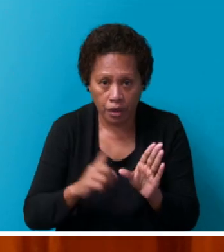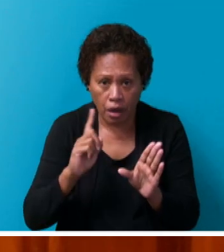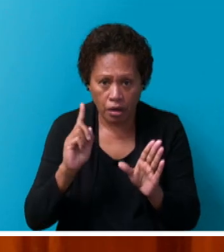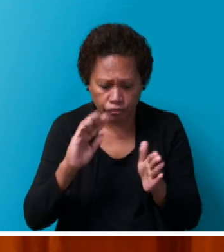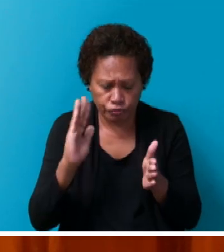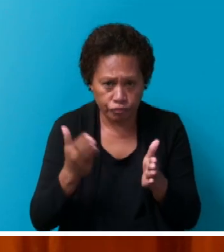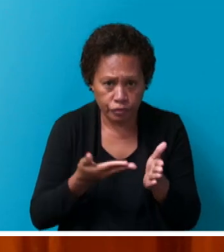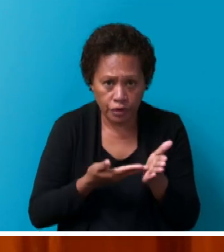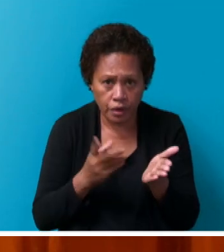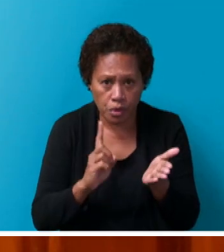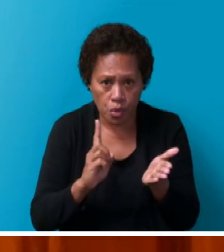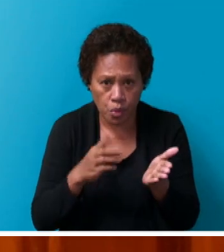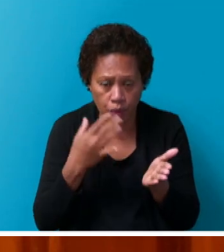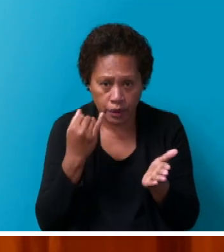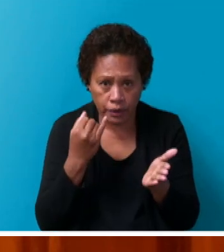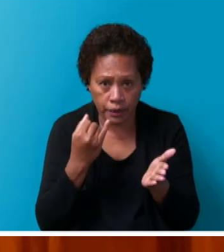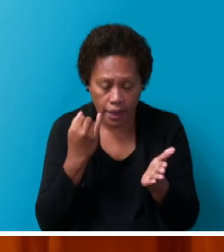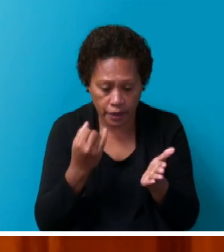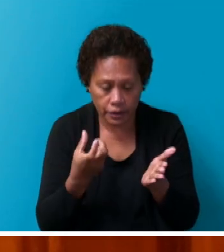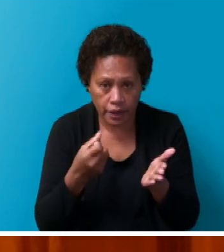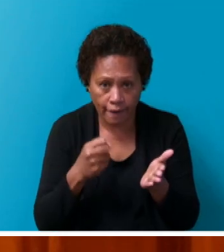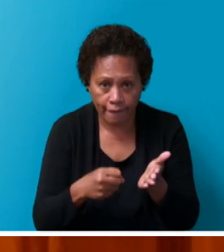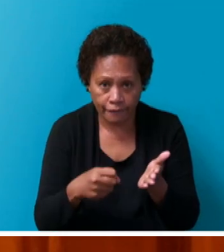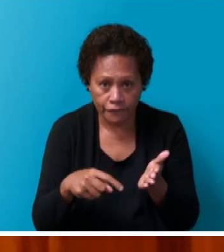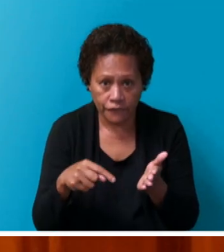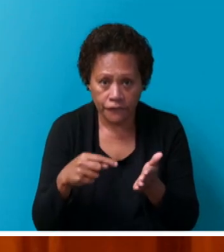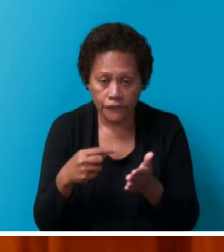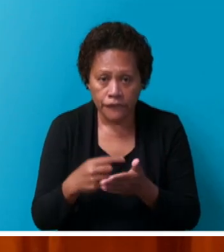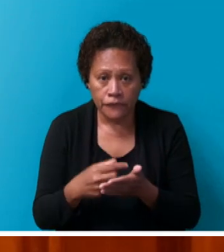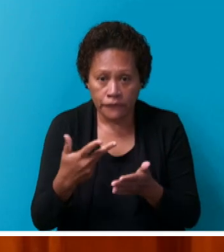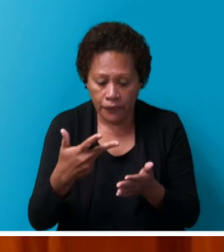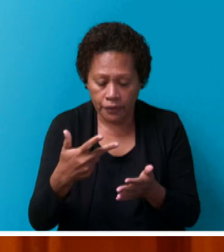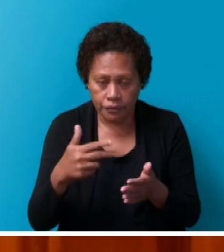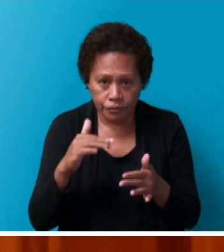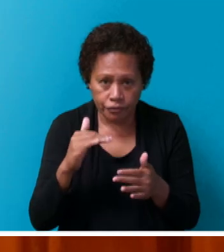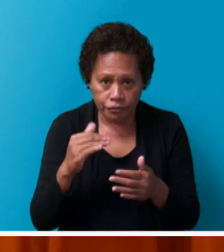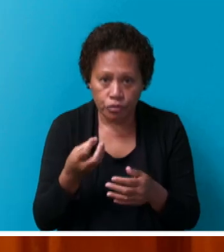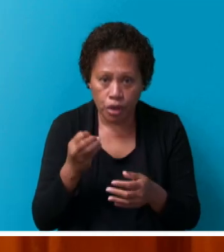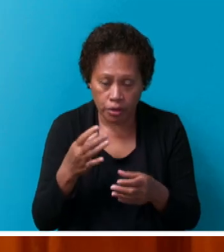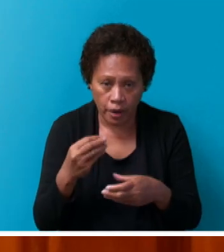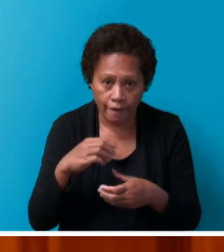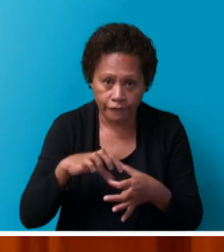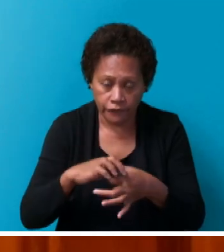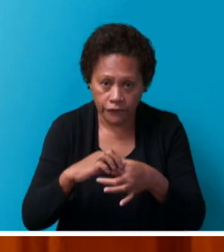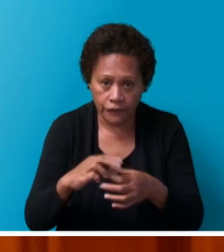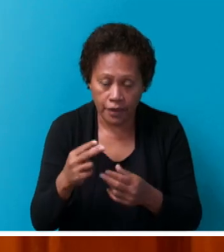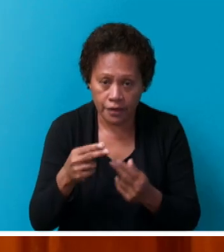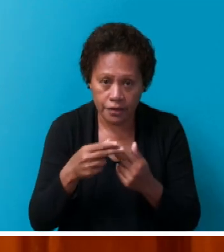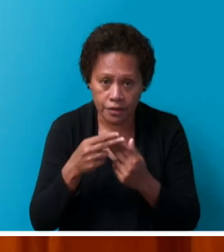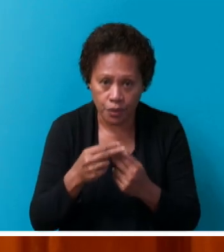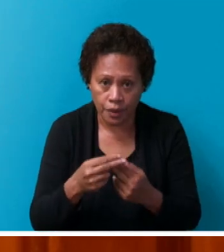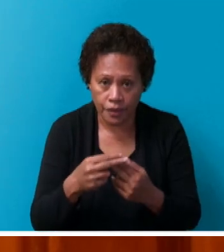initiative? Launched in 2008, sir, by the National Geographic Society, Pristine Seas is a global conservation effort to